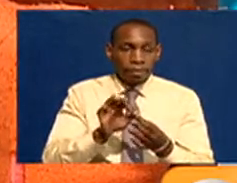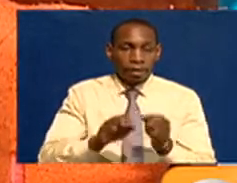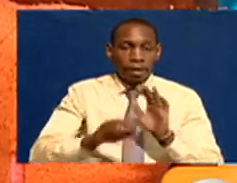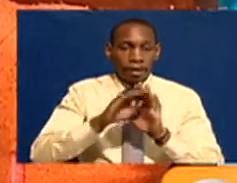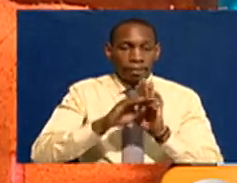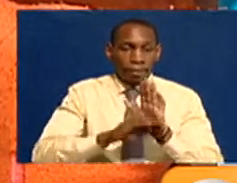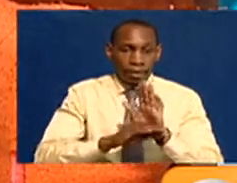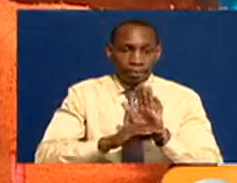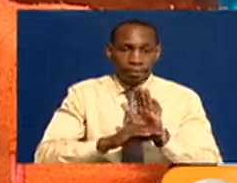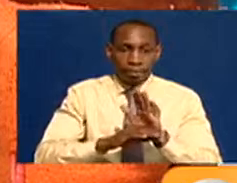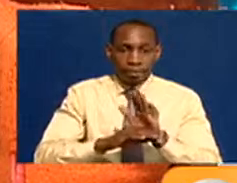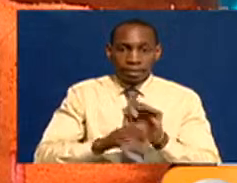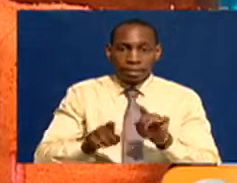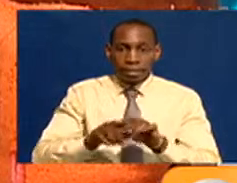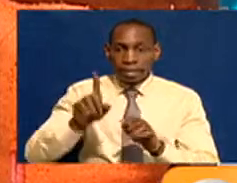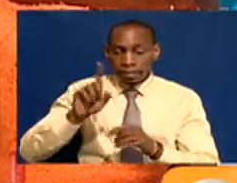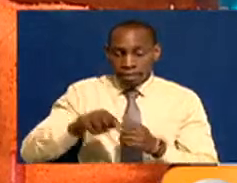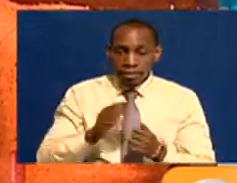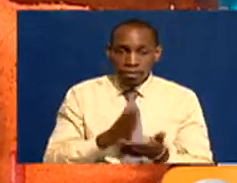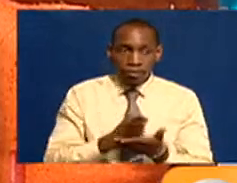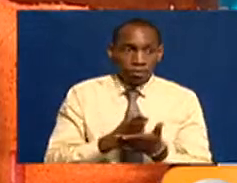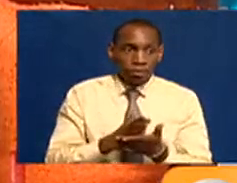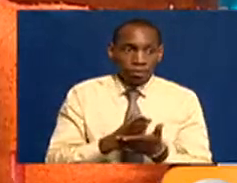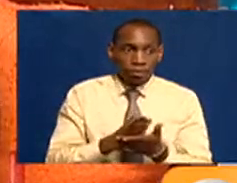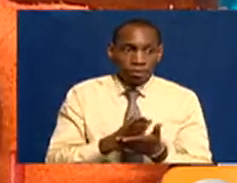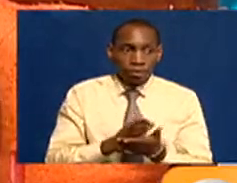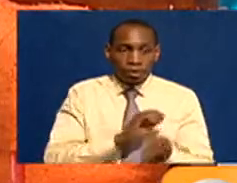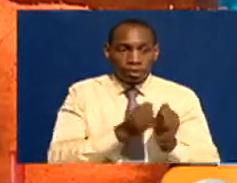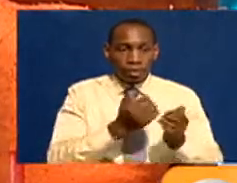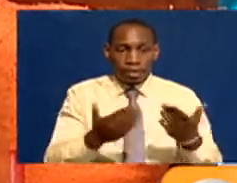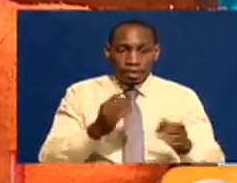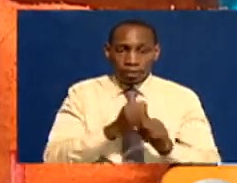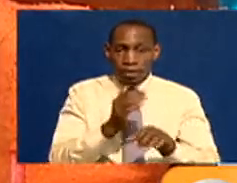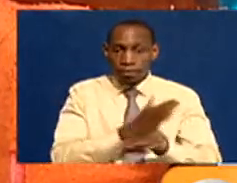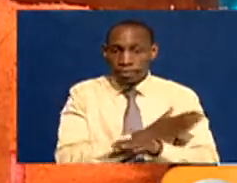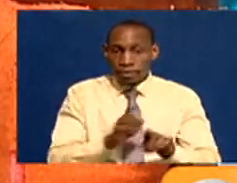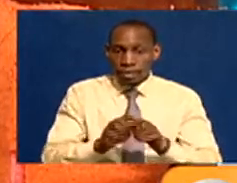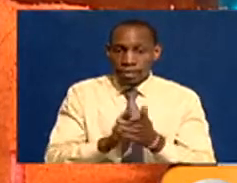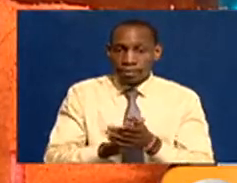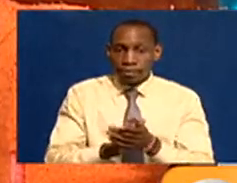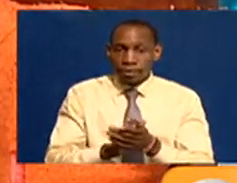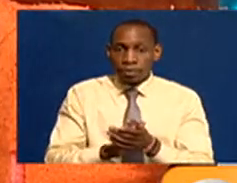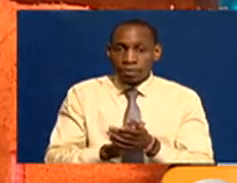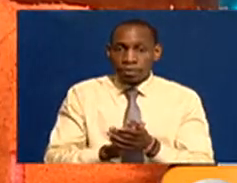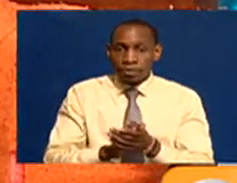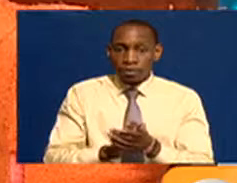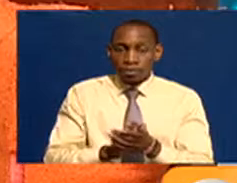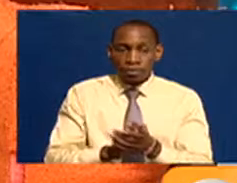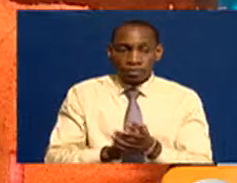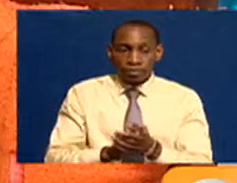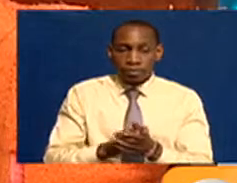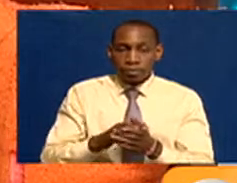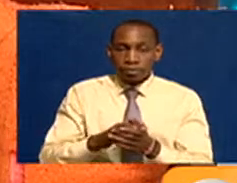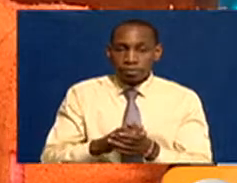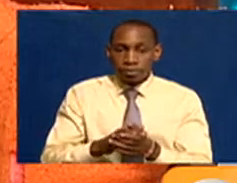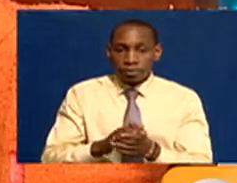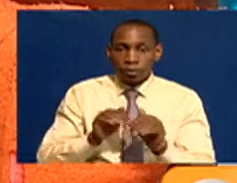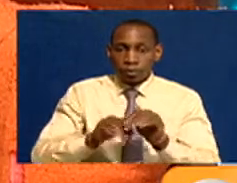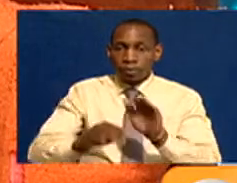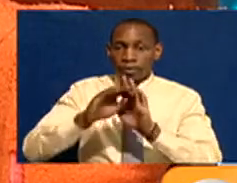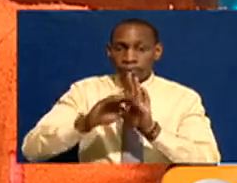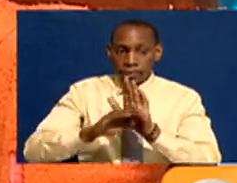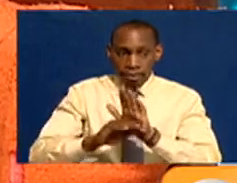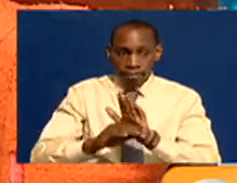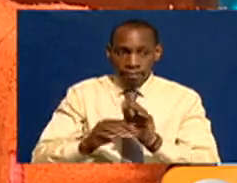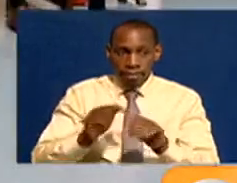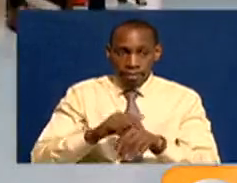program or a place, you must find you must reorganize what you are doing to make sure that you attend to your to the schedule that you promised.